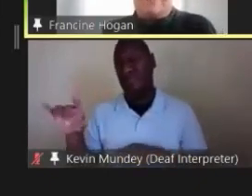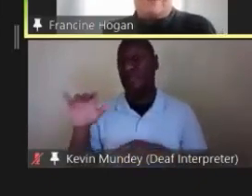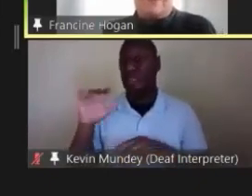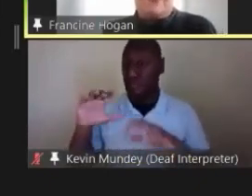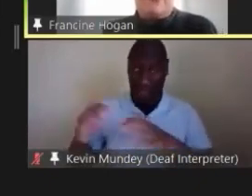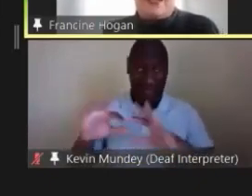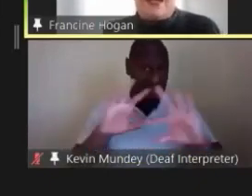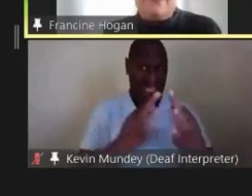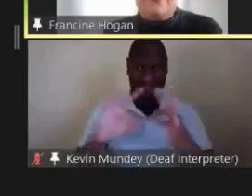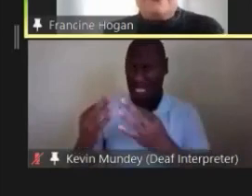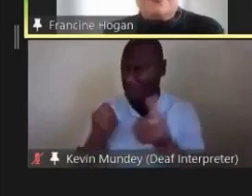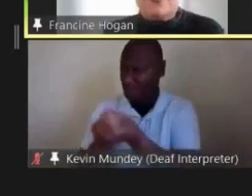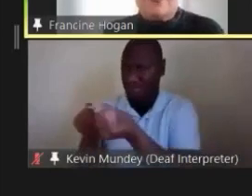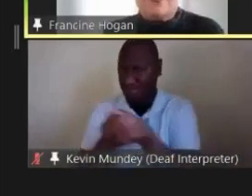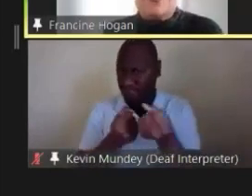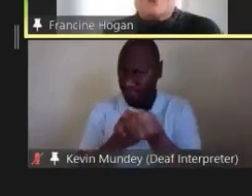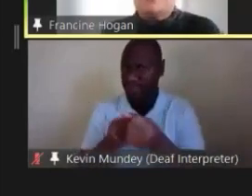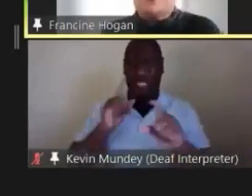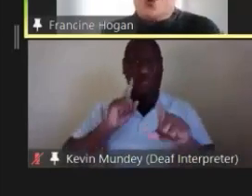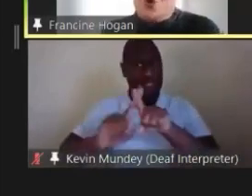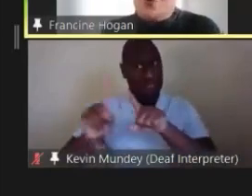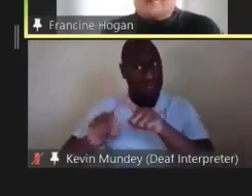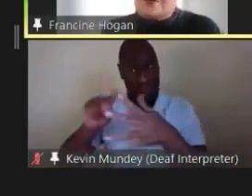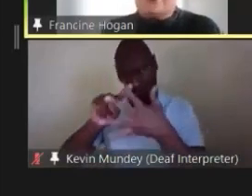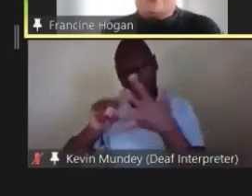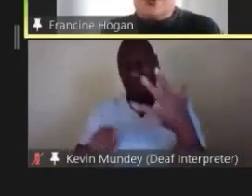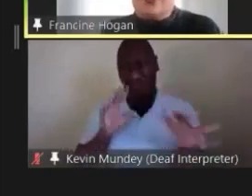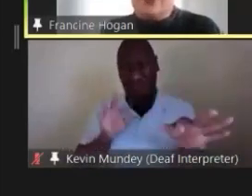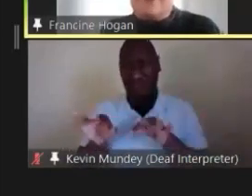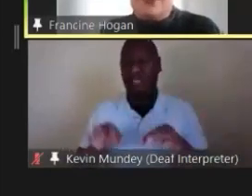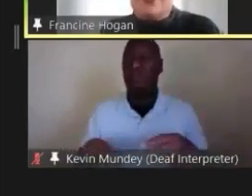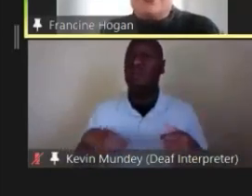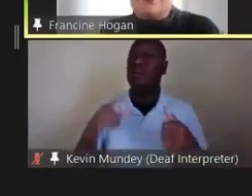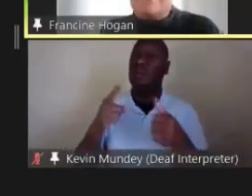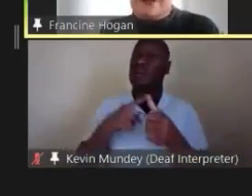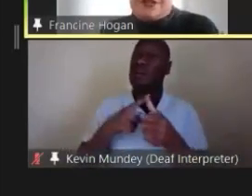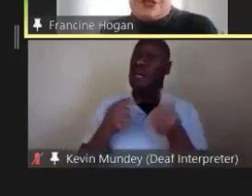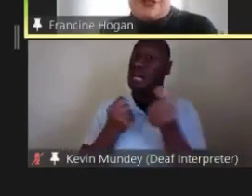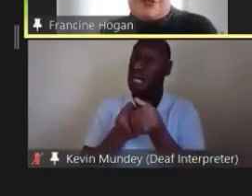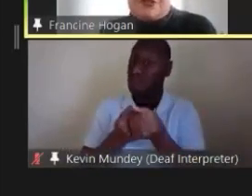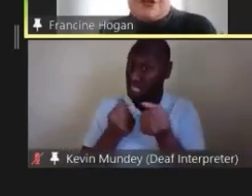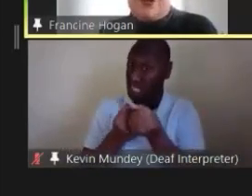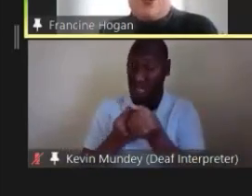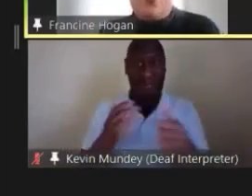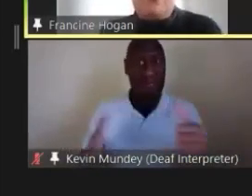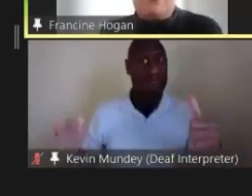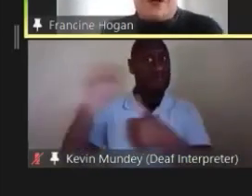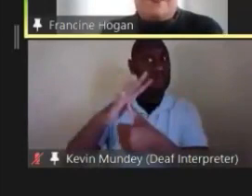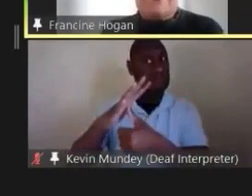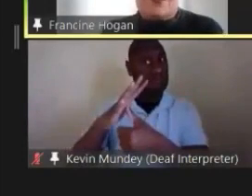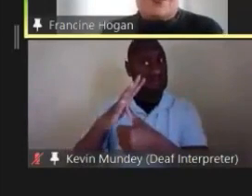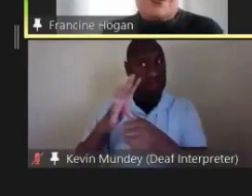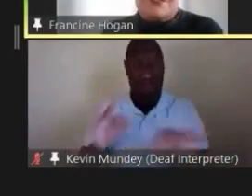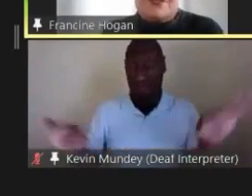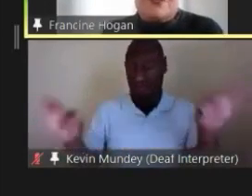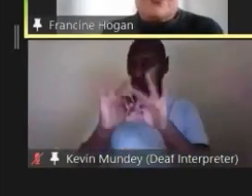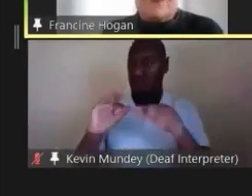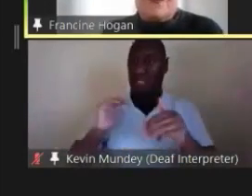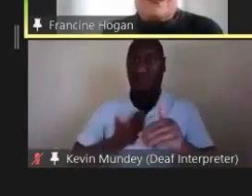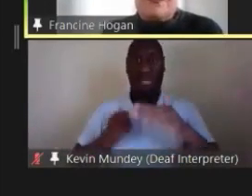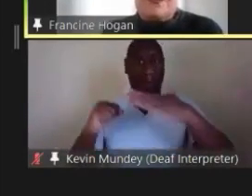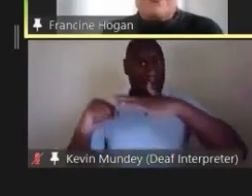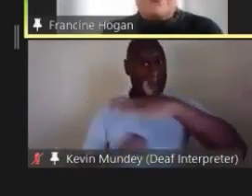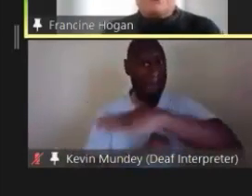here. Advocacy services will always be a part of Vision's foundation. We provide these